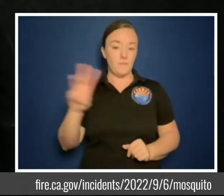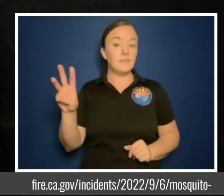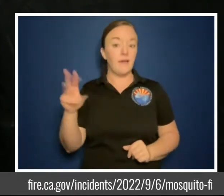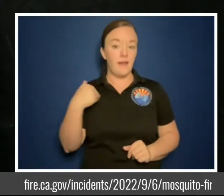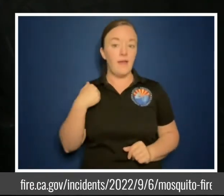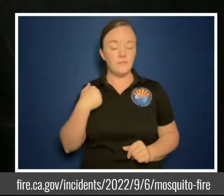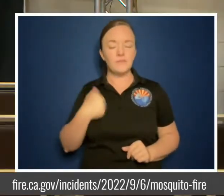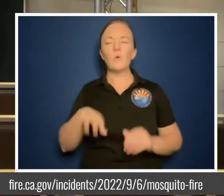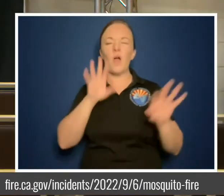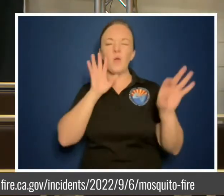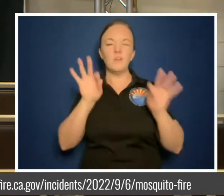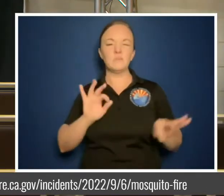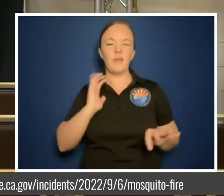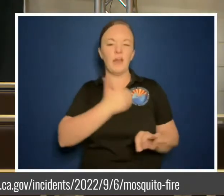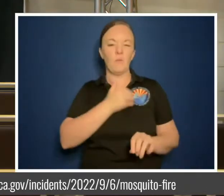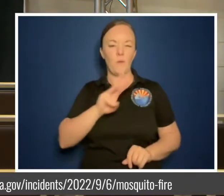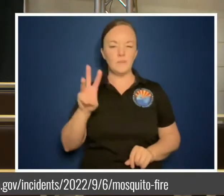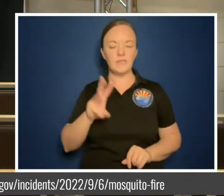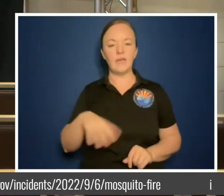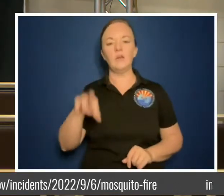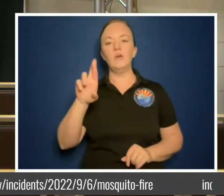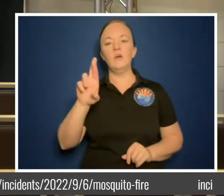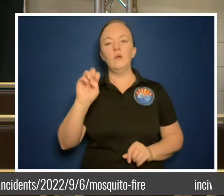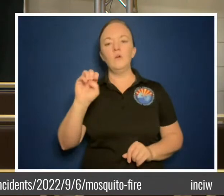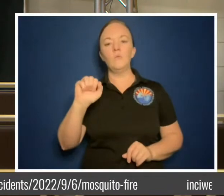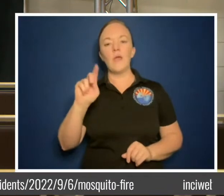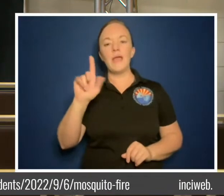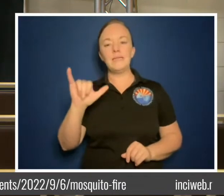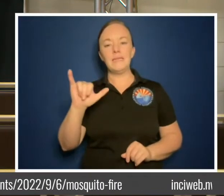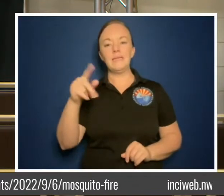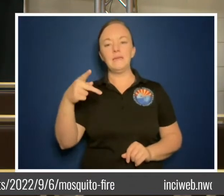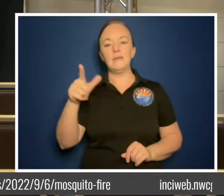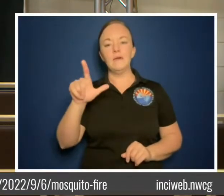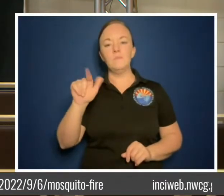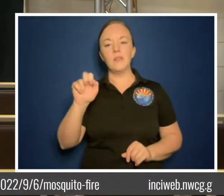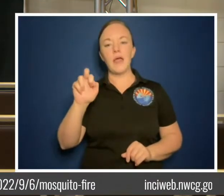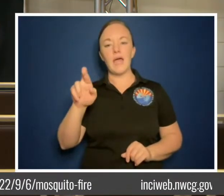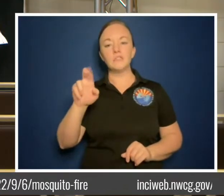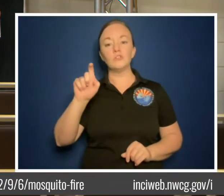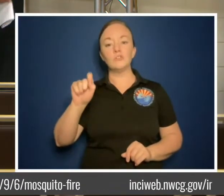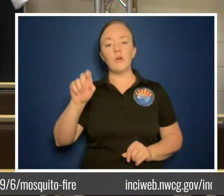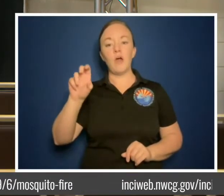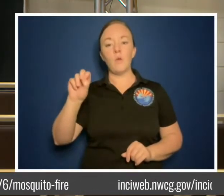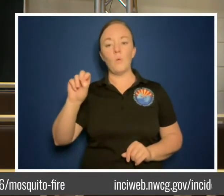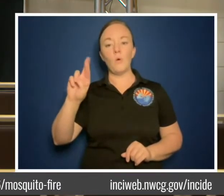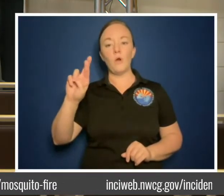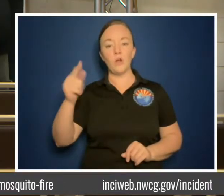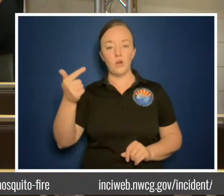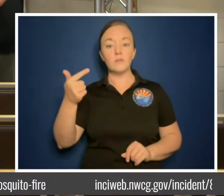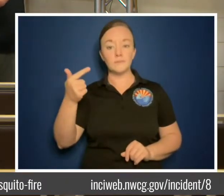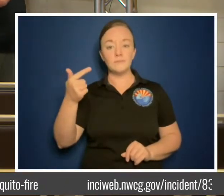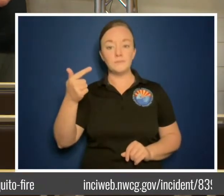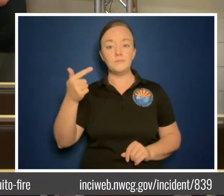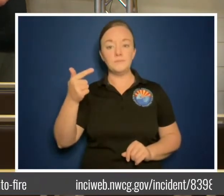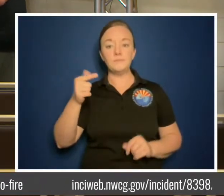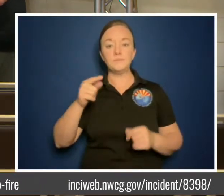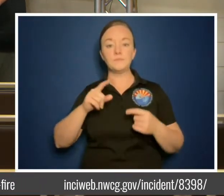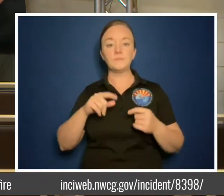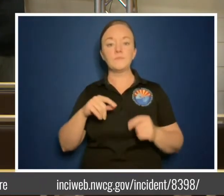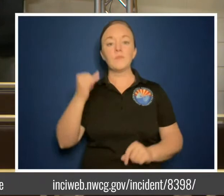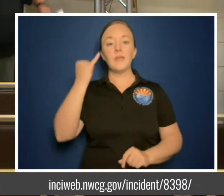one is readyplacer.org, which they have on the screen here. And then if you were to click on this